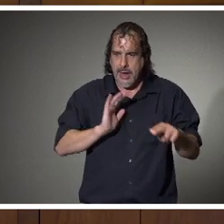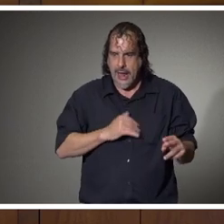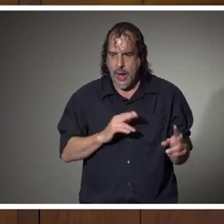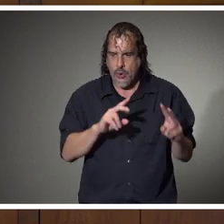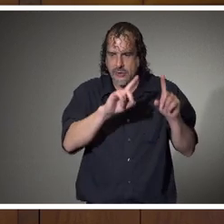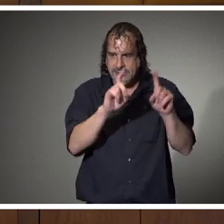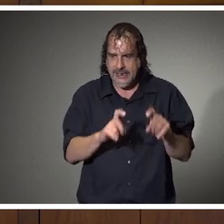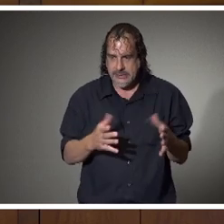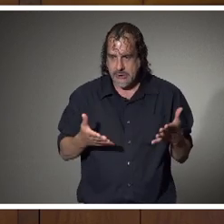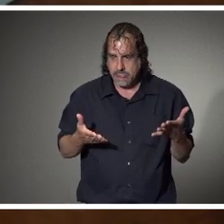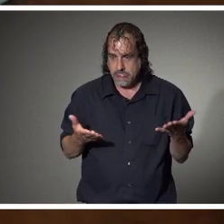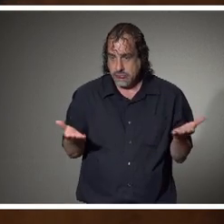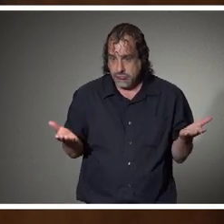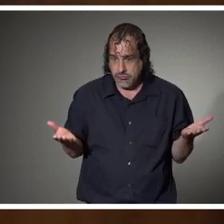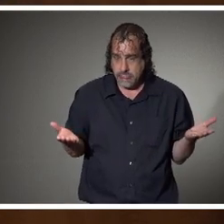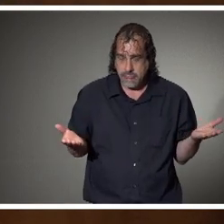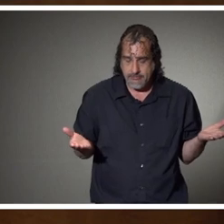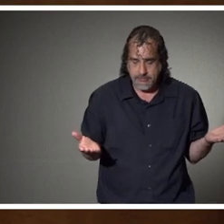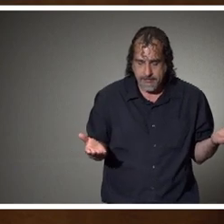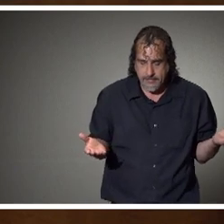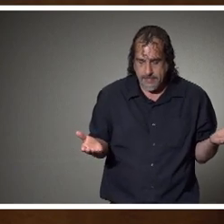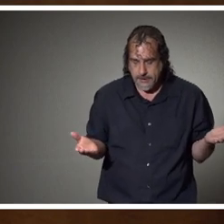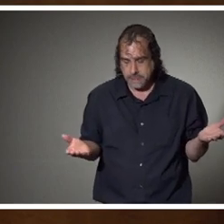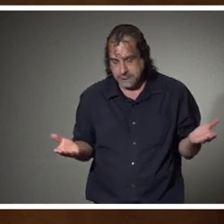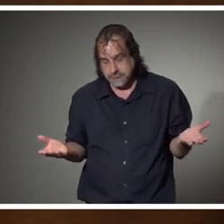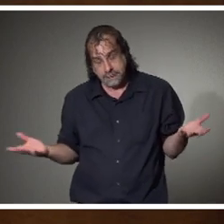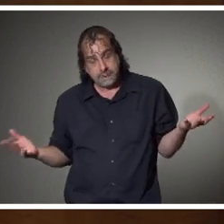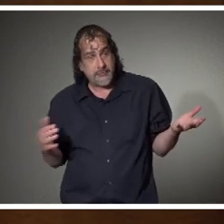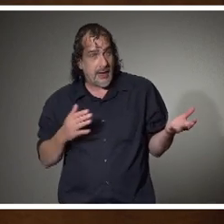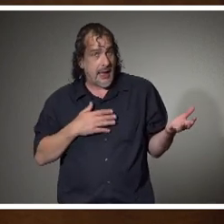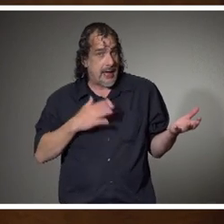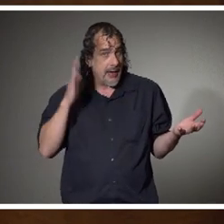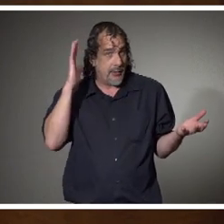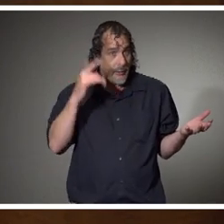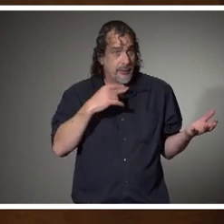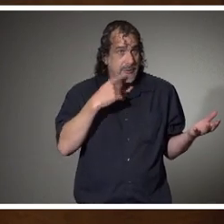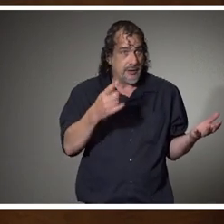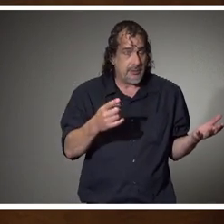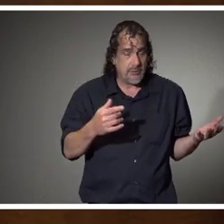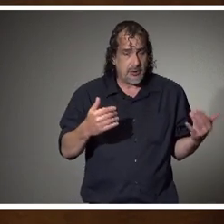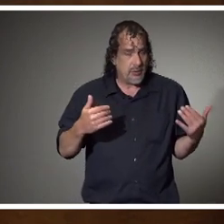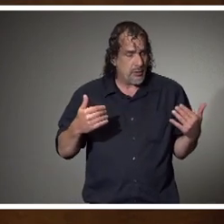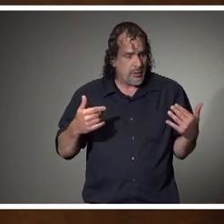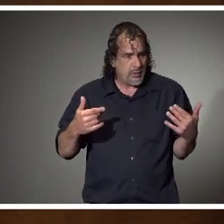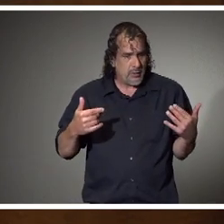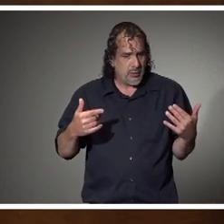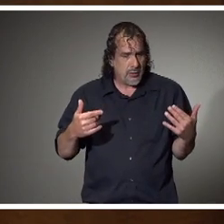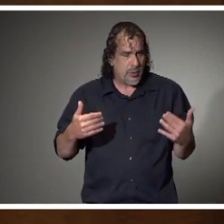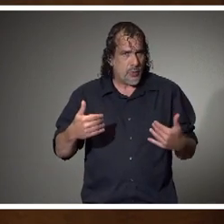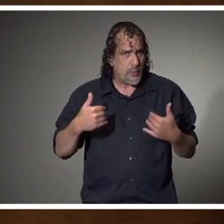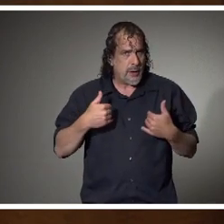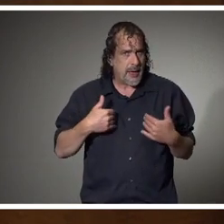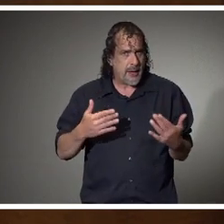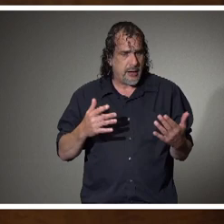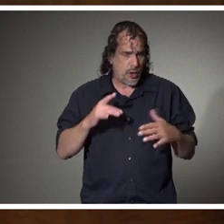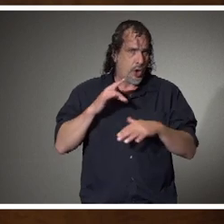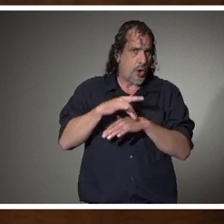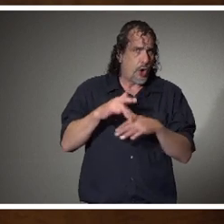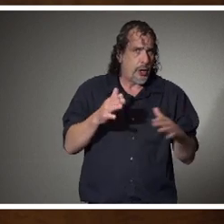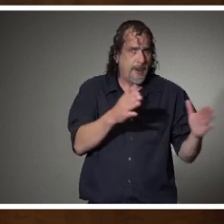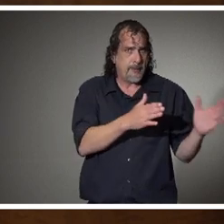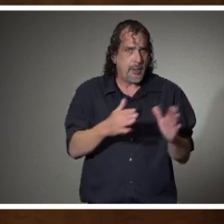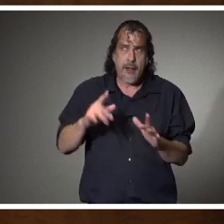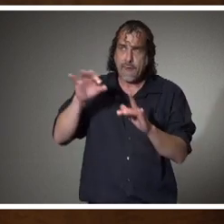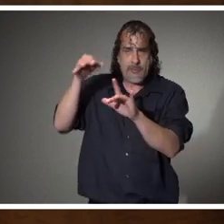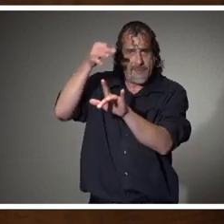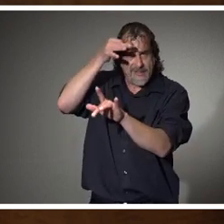efforts? Well, what I would tell you is that I think we did have an early strategy by the federal